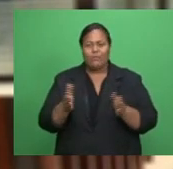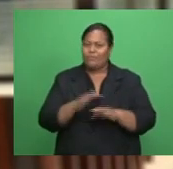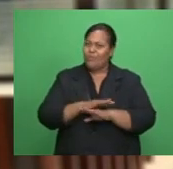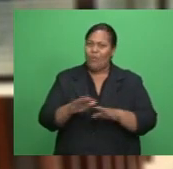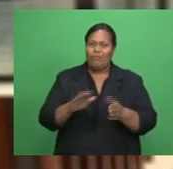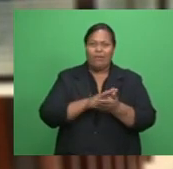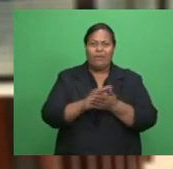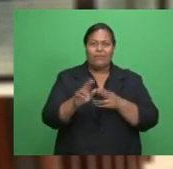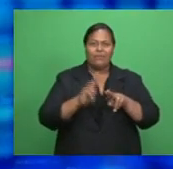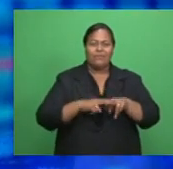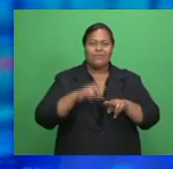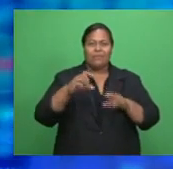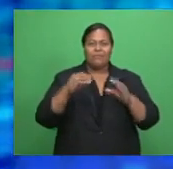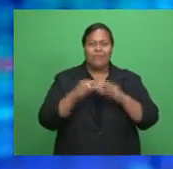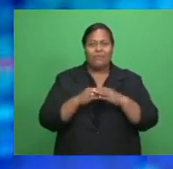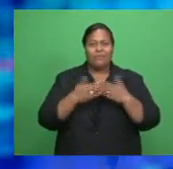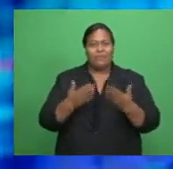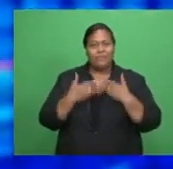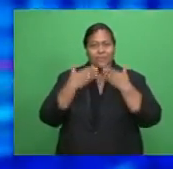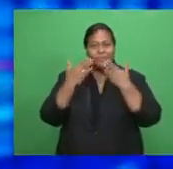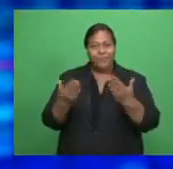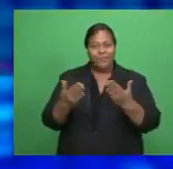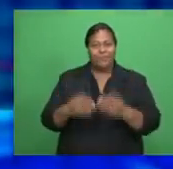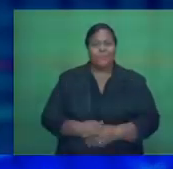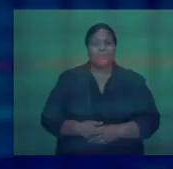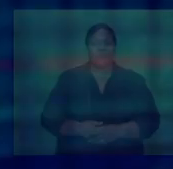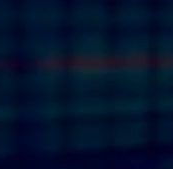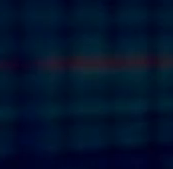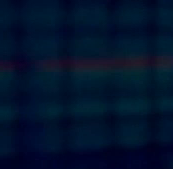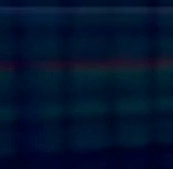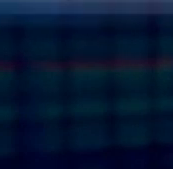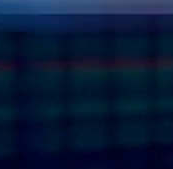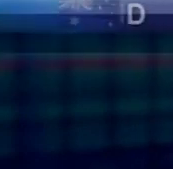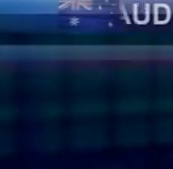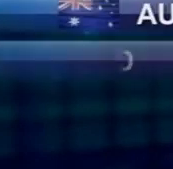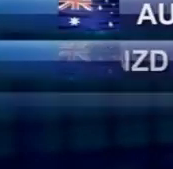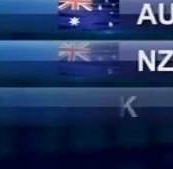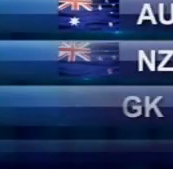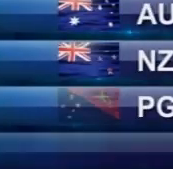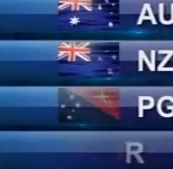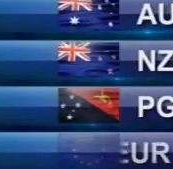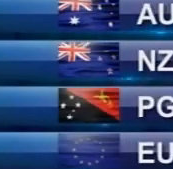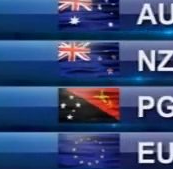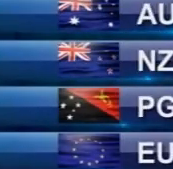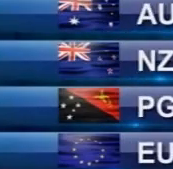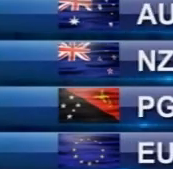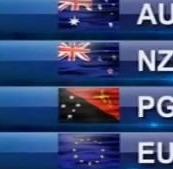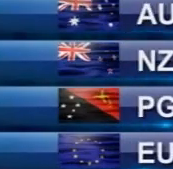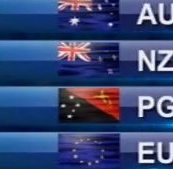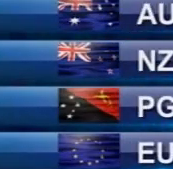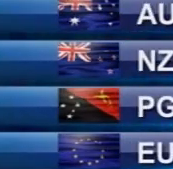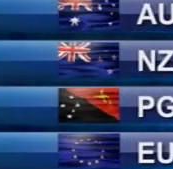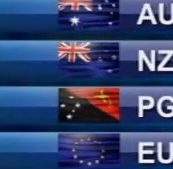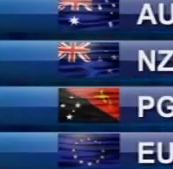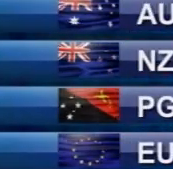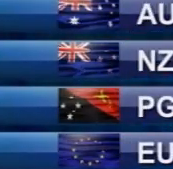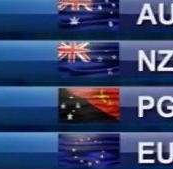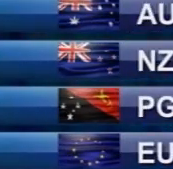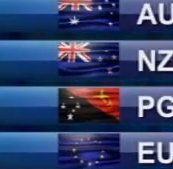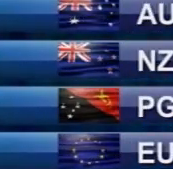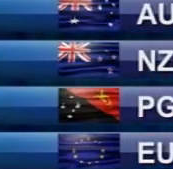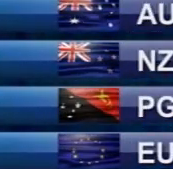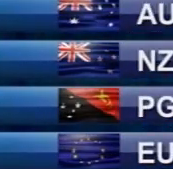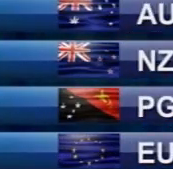HFC Bank for now. Vinaka. Turning to today's local exchange rates as set this morning, the Fiji dollar showed gains against the Chinese yuan and the